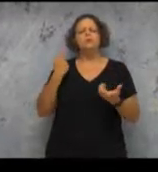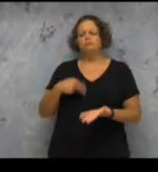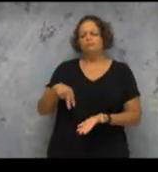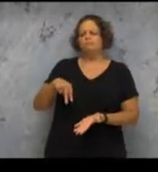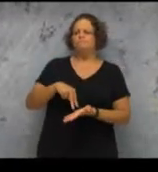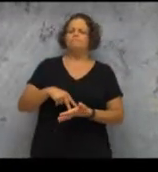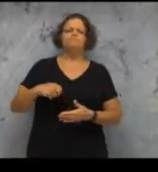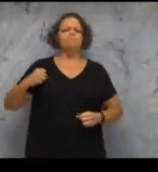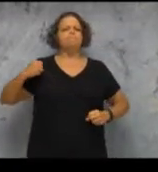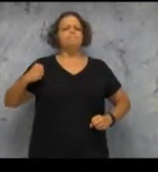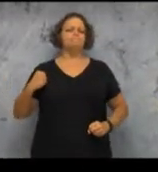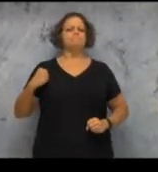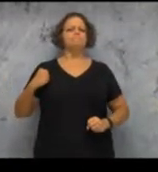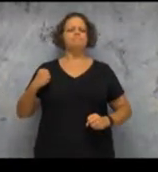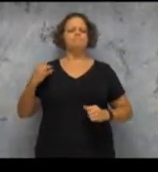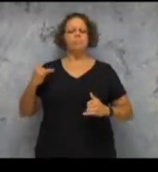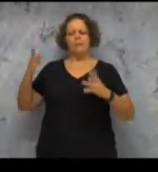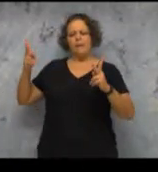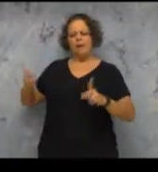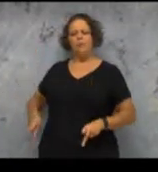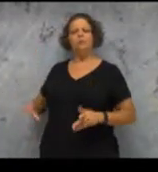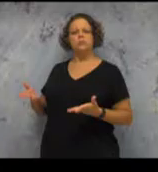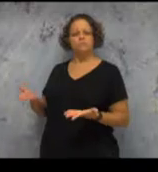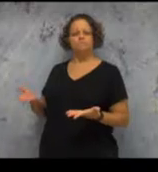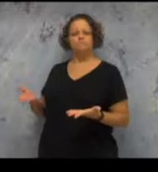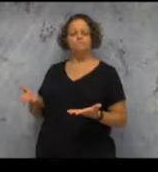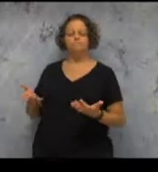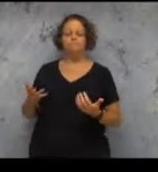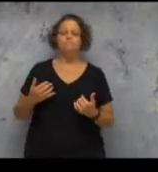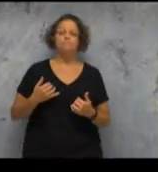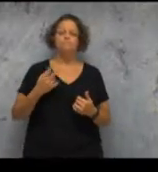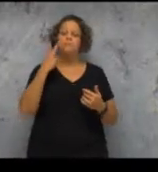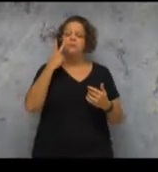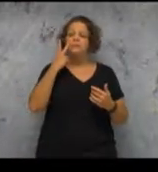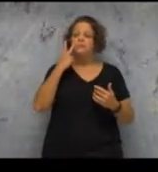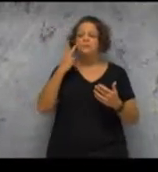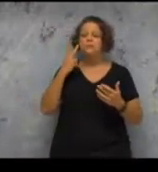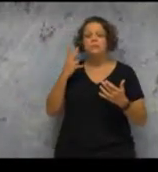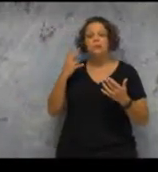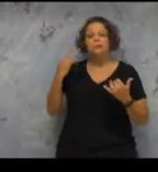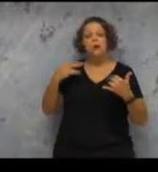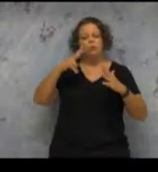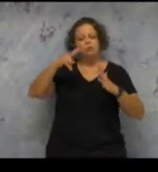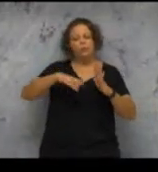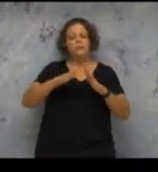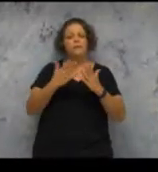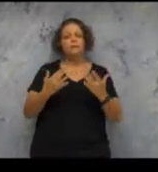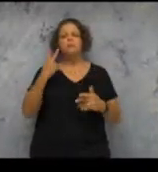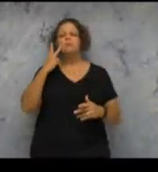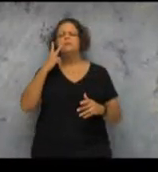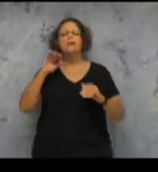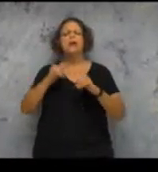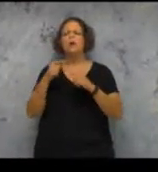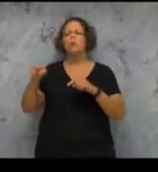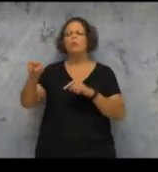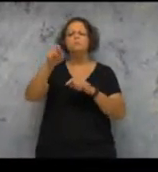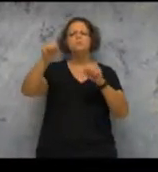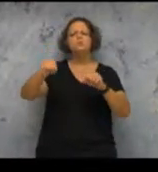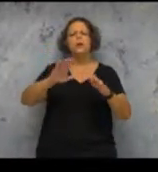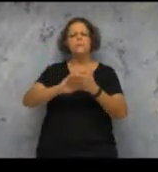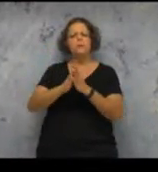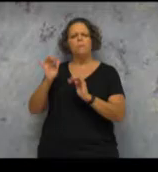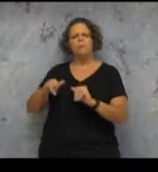person. So I want you to listen carefully as I read this book to you and see how you might be that one